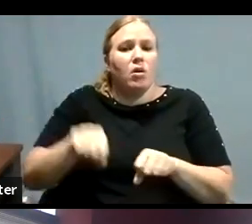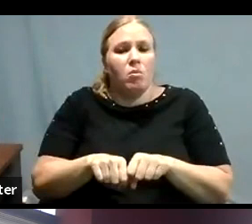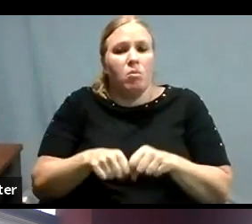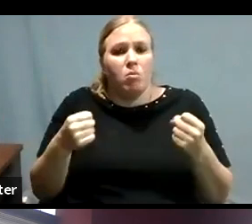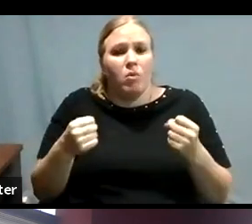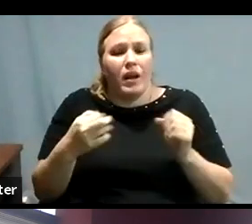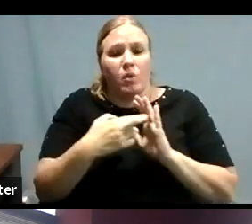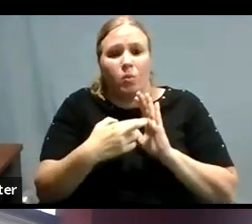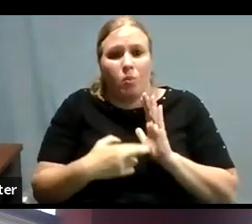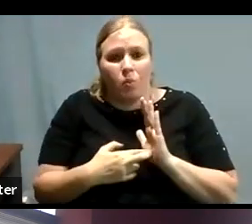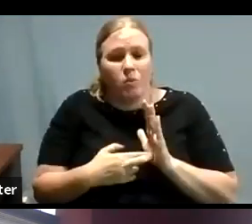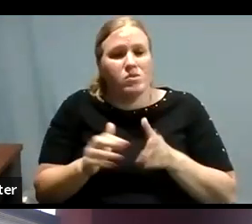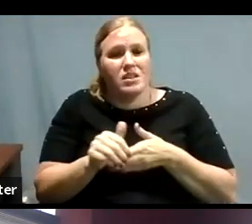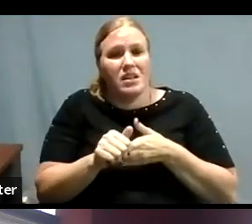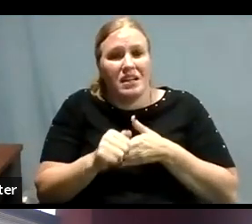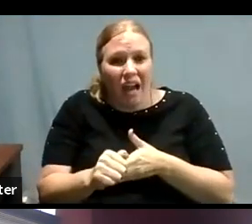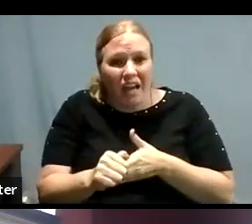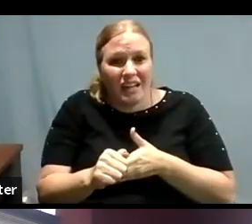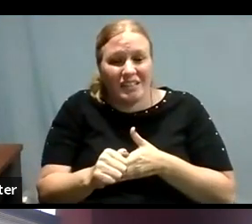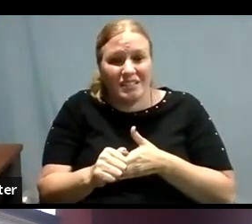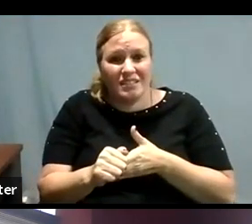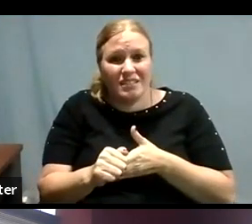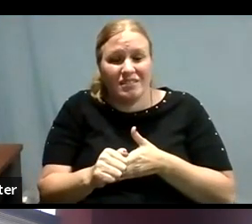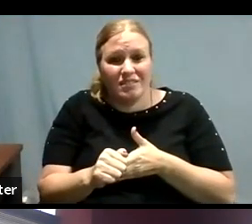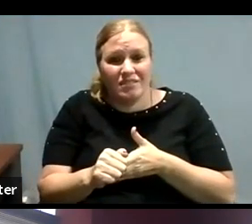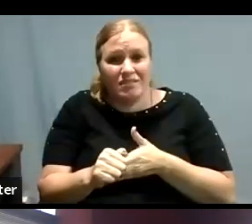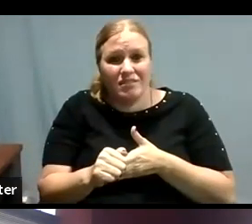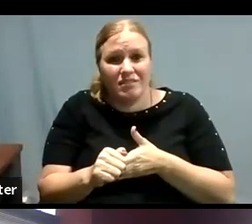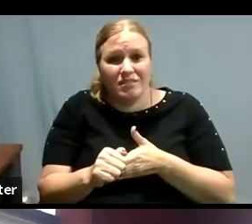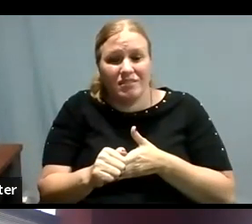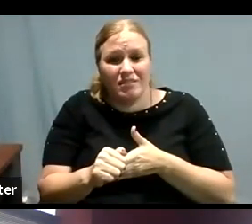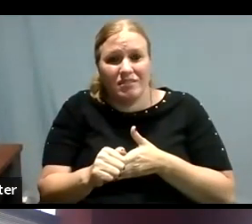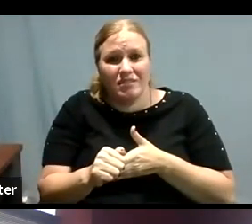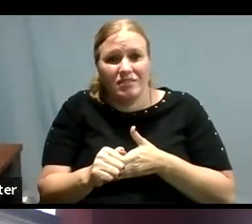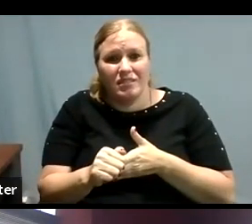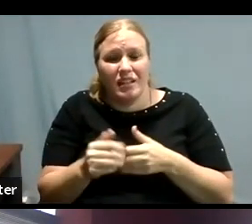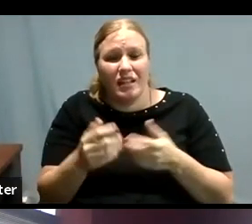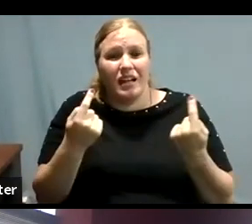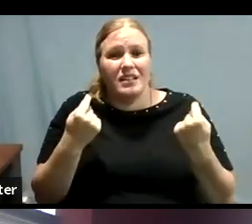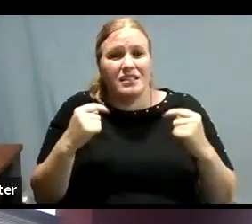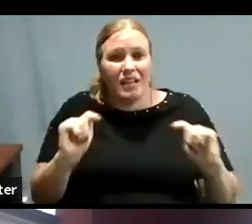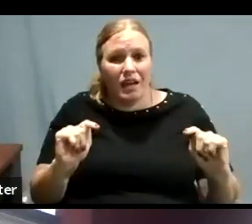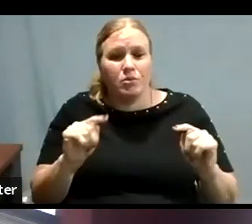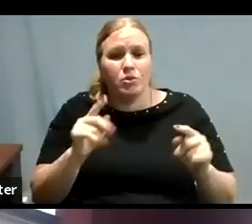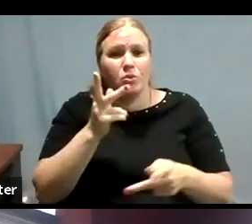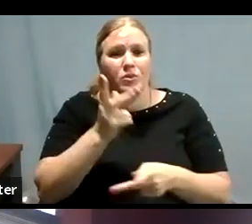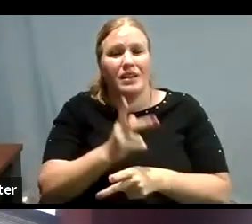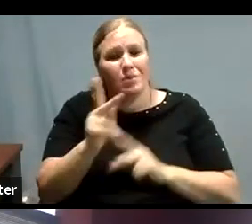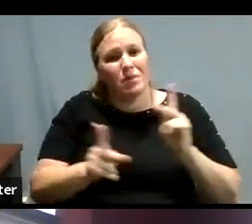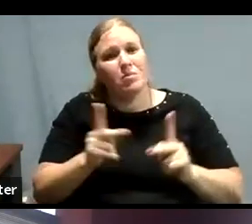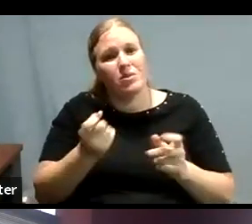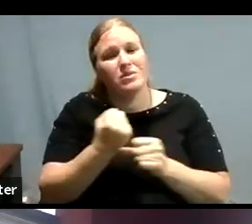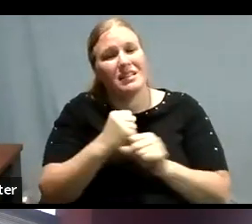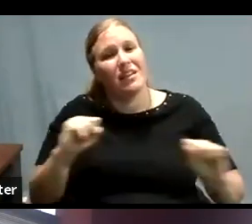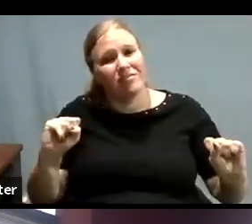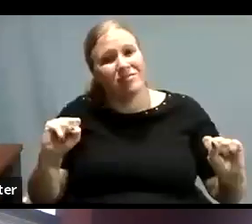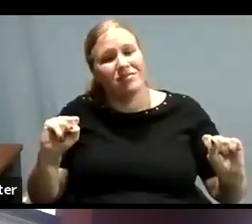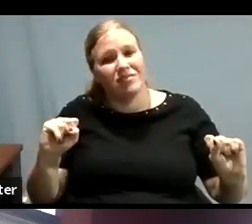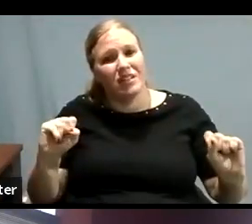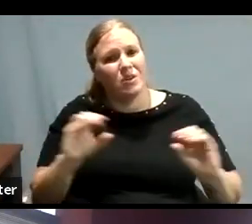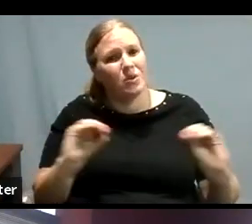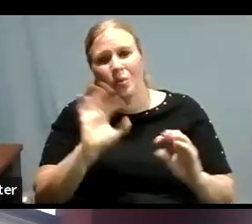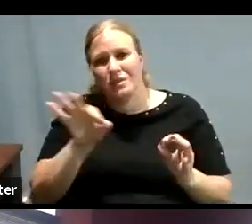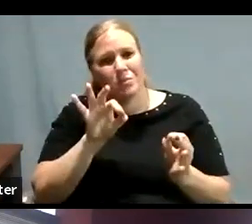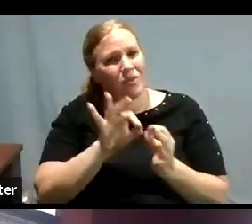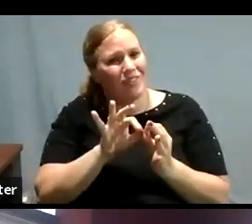is given in a thoughtful way in an attempt to keep people safe. Nobody is perfect.